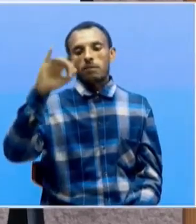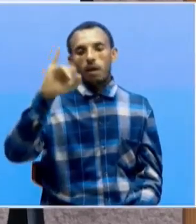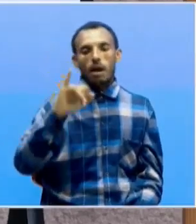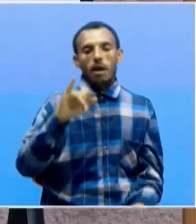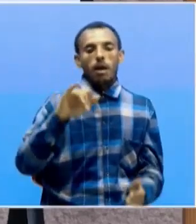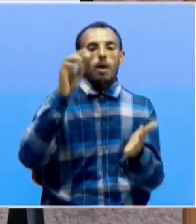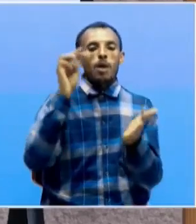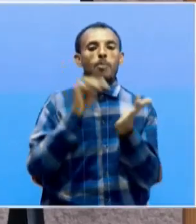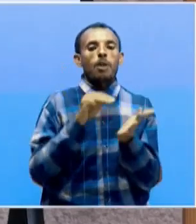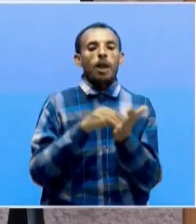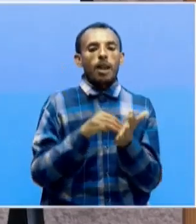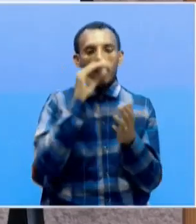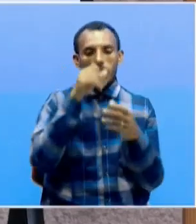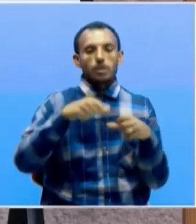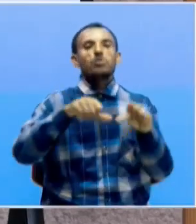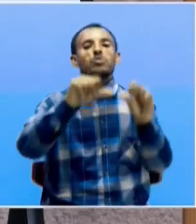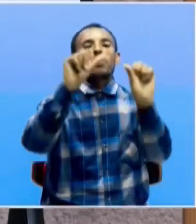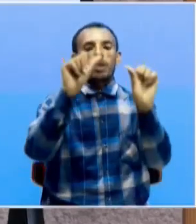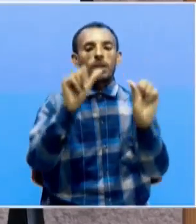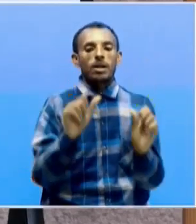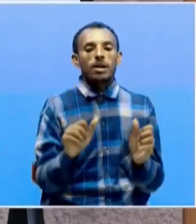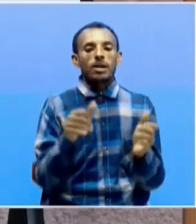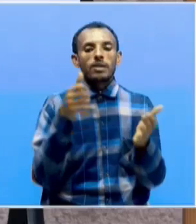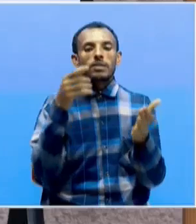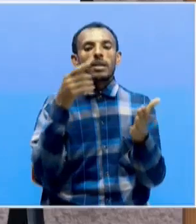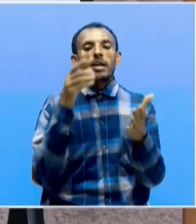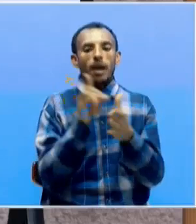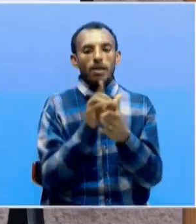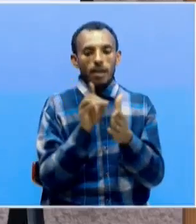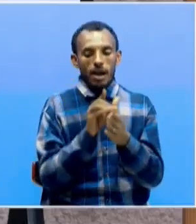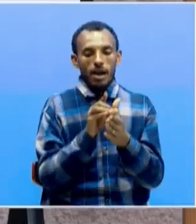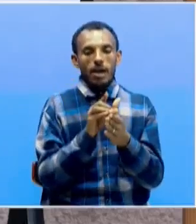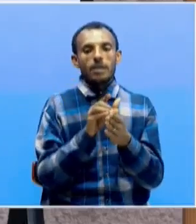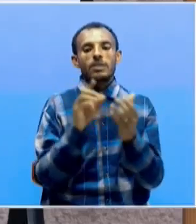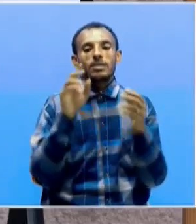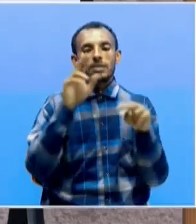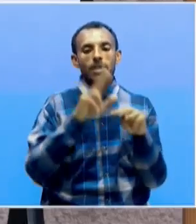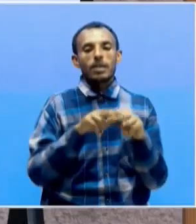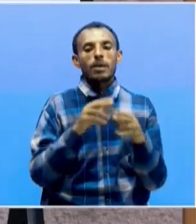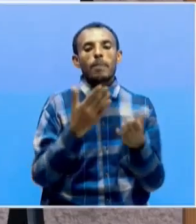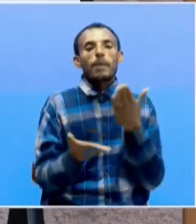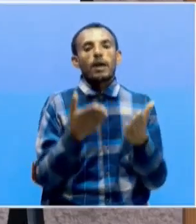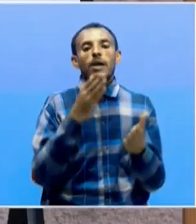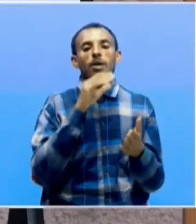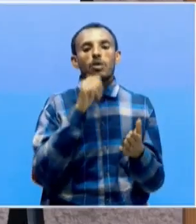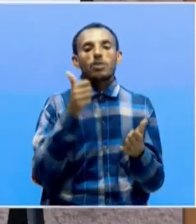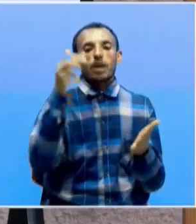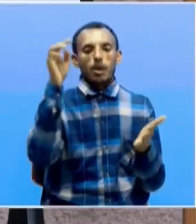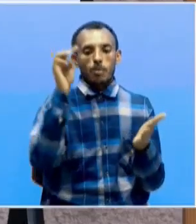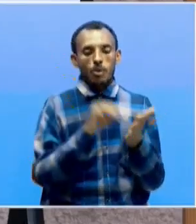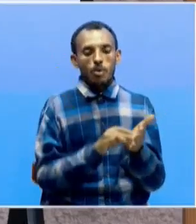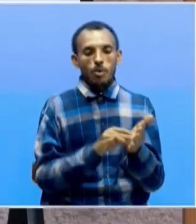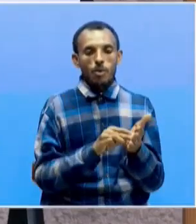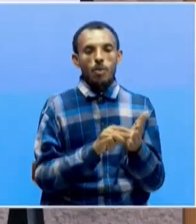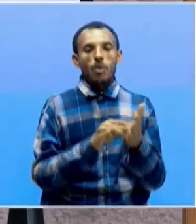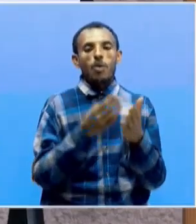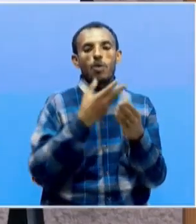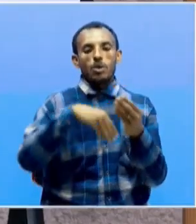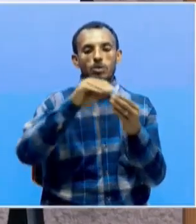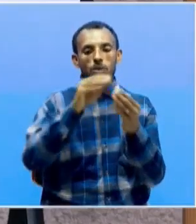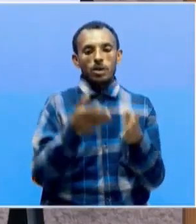on. And a data set may not have a mode also. Let's see this through example. Look, this